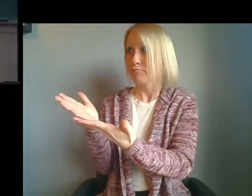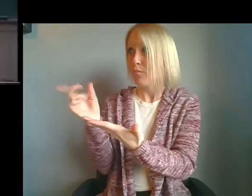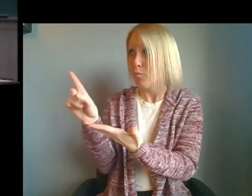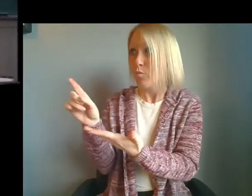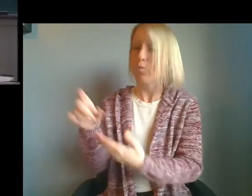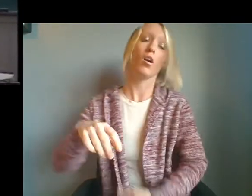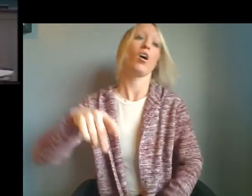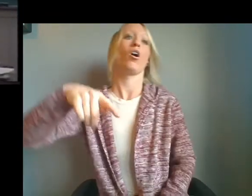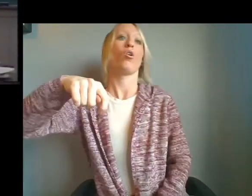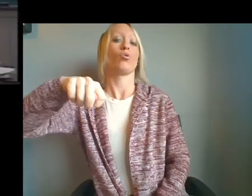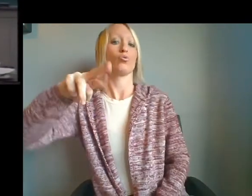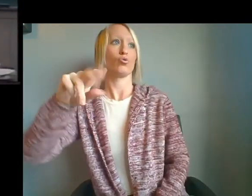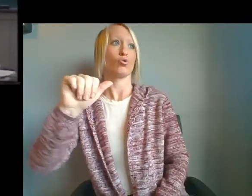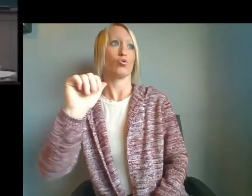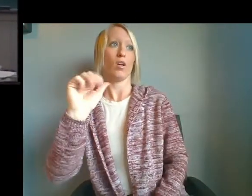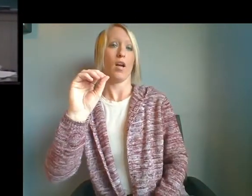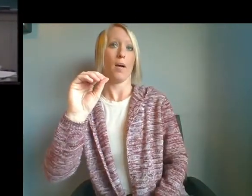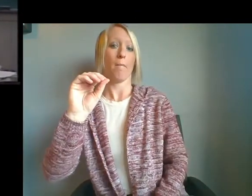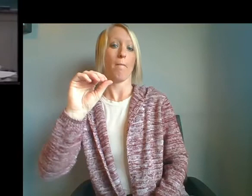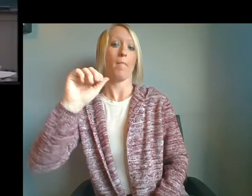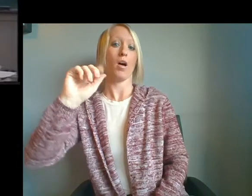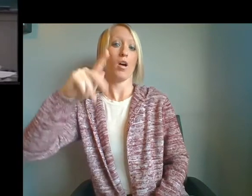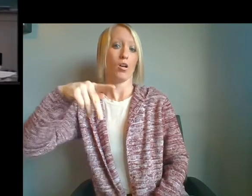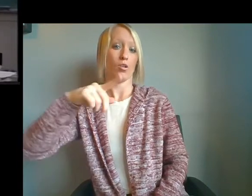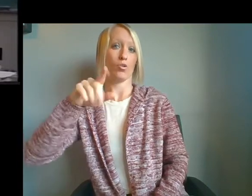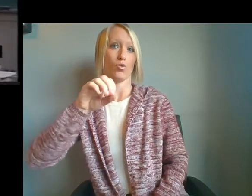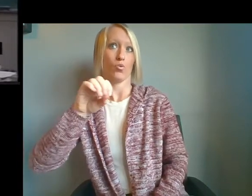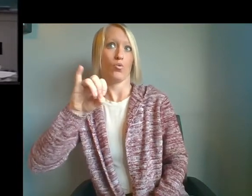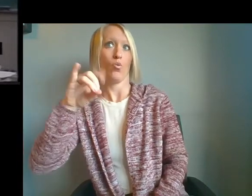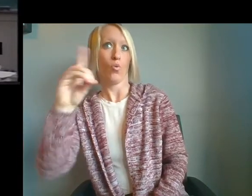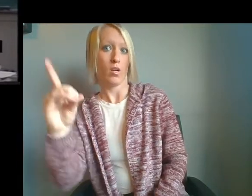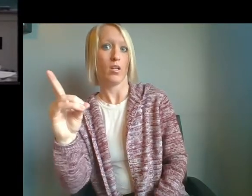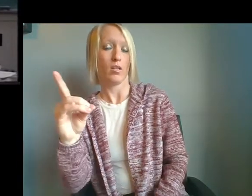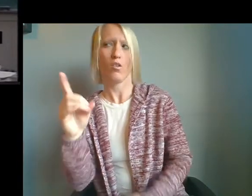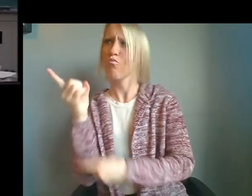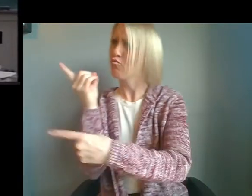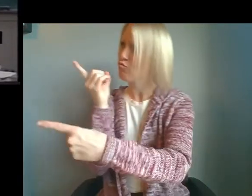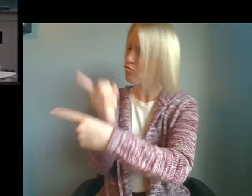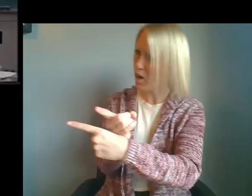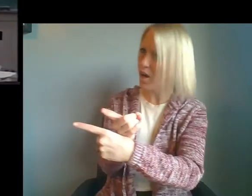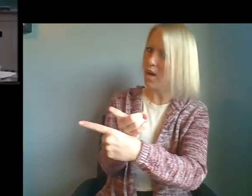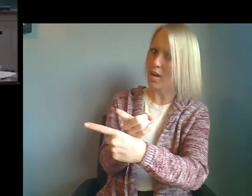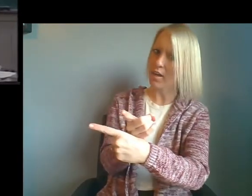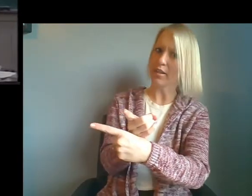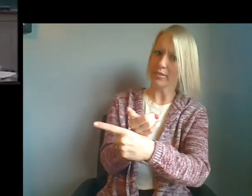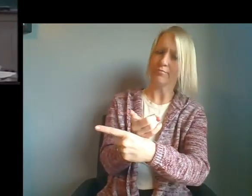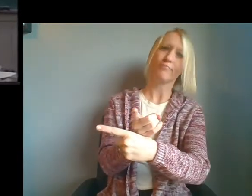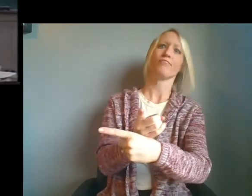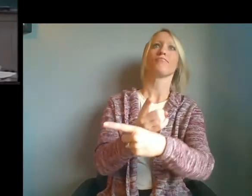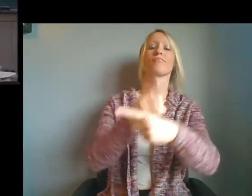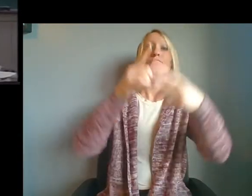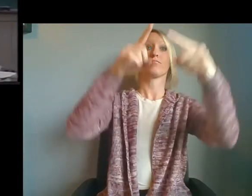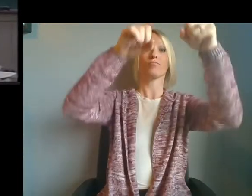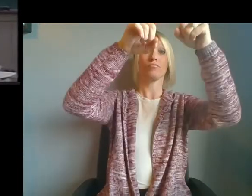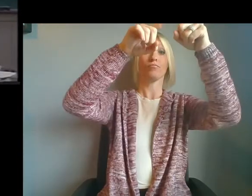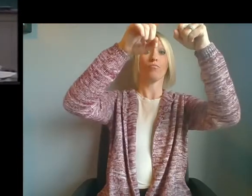Shane? Parallel. It has a pair of parallel sides. What about these 2? If I continue this side, would it